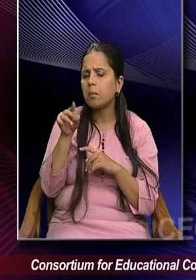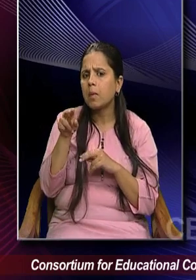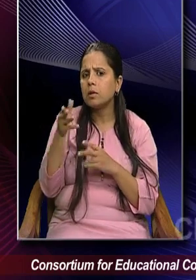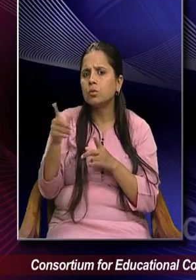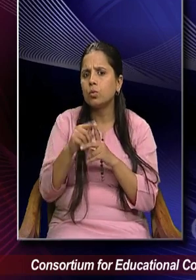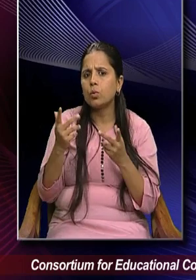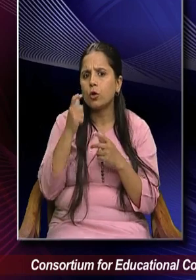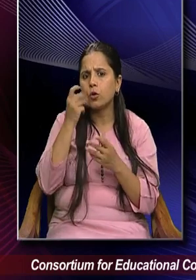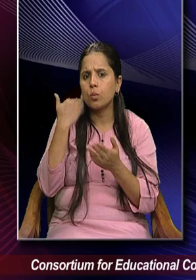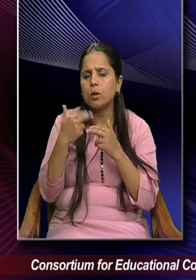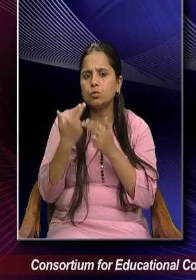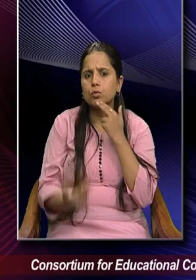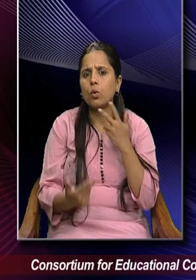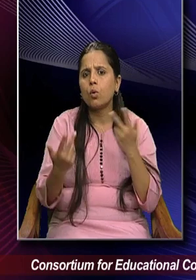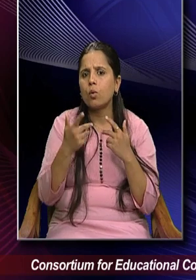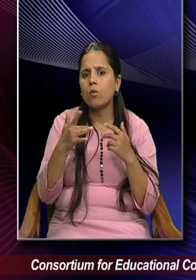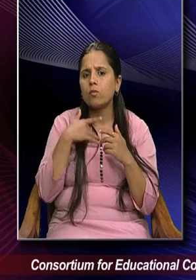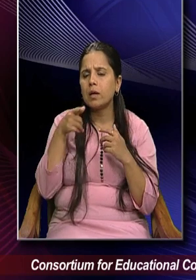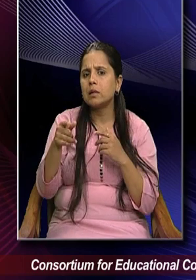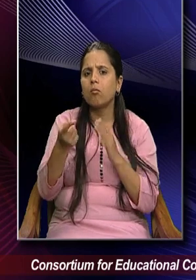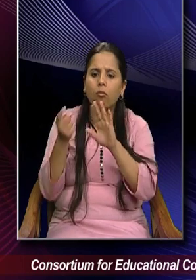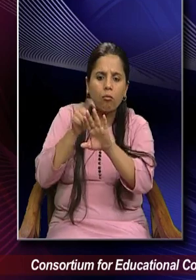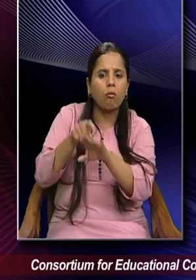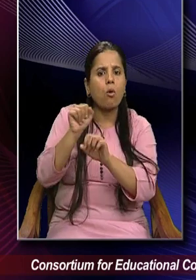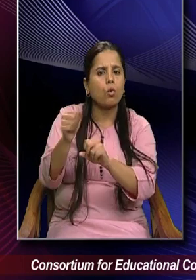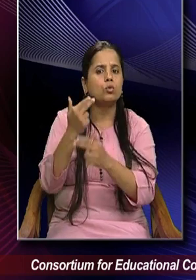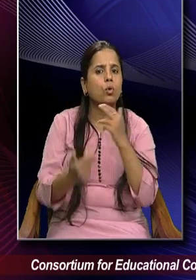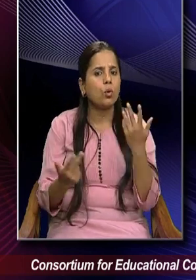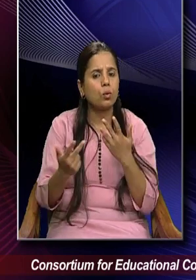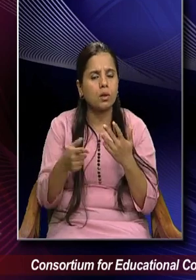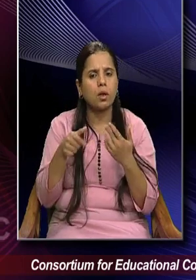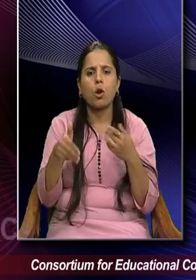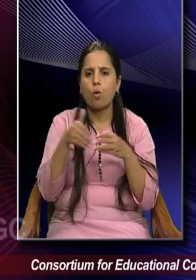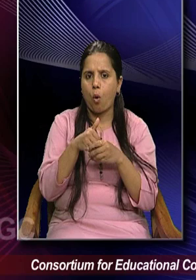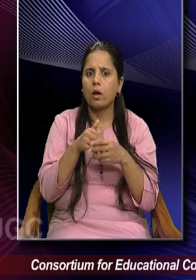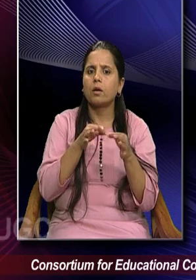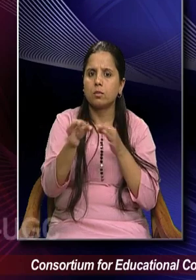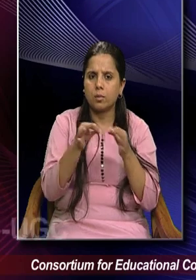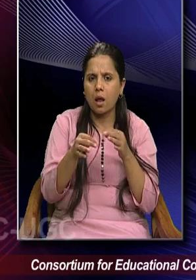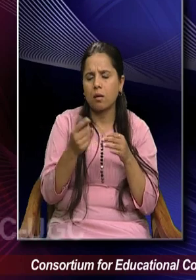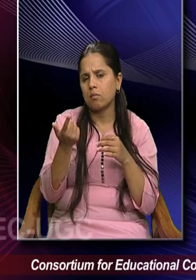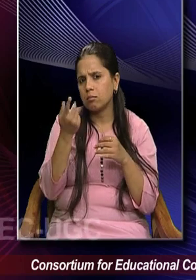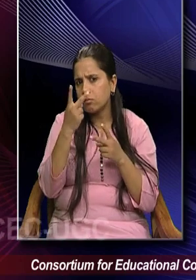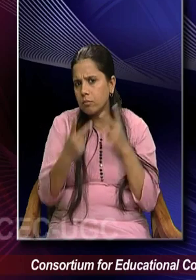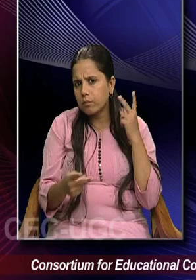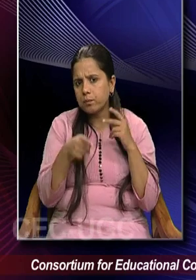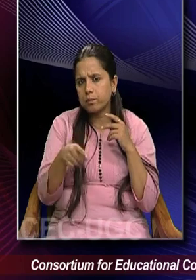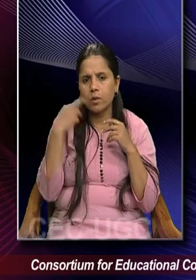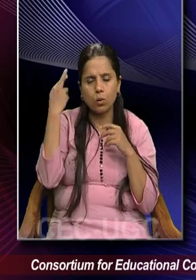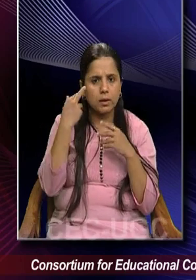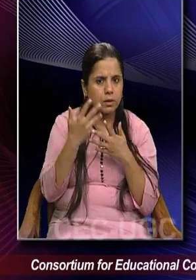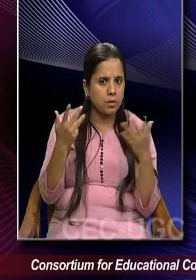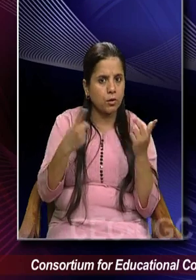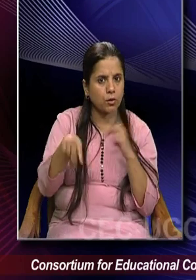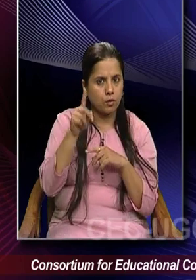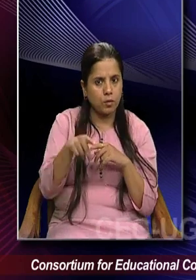what human stories lie behind them. Provide context and nuance. Root cause. First of all, you have